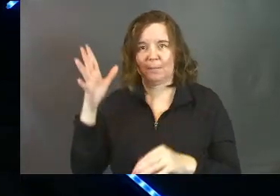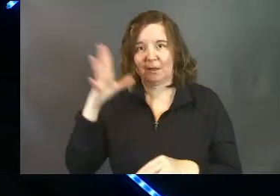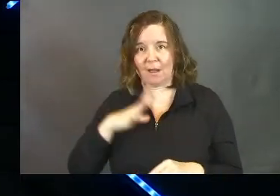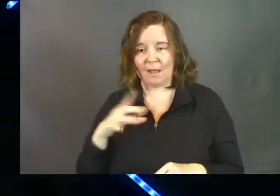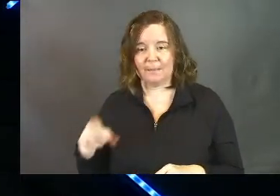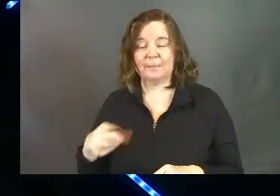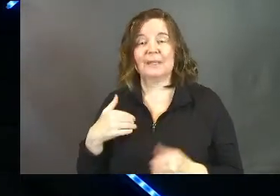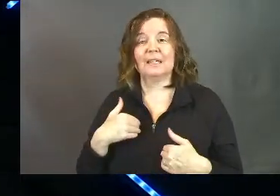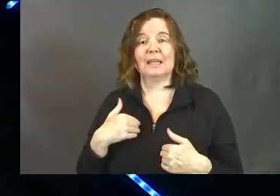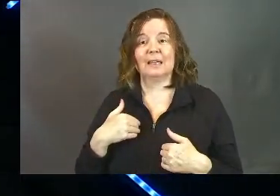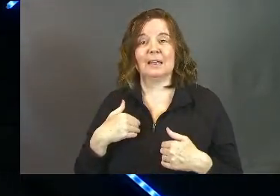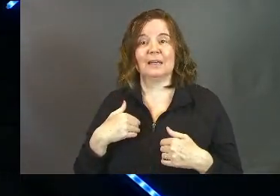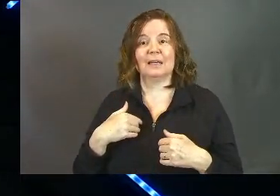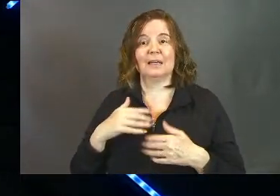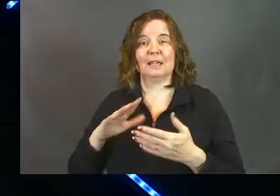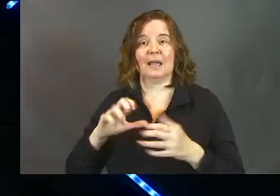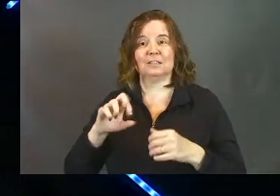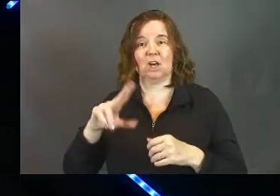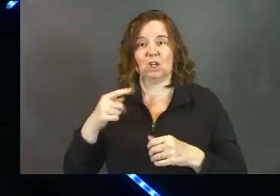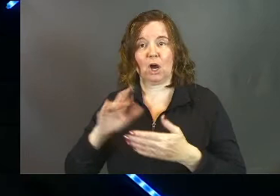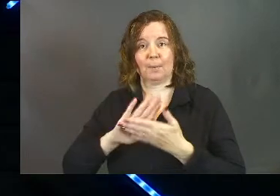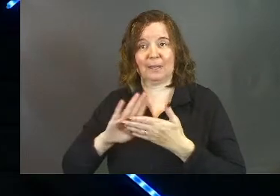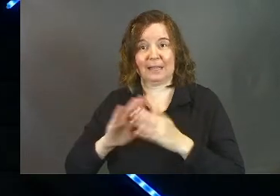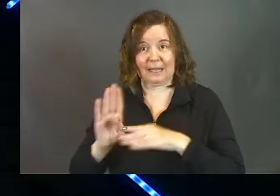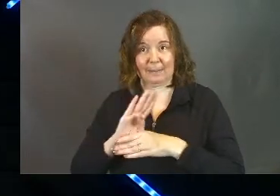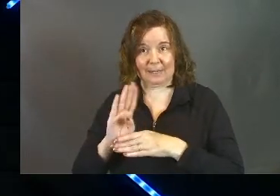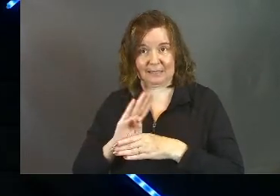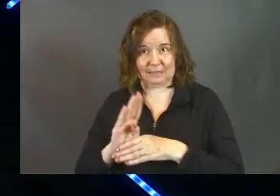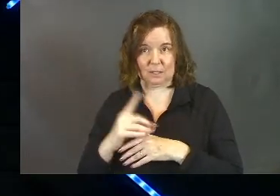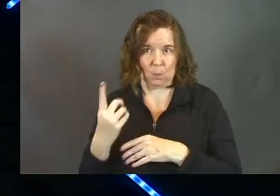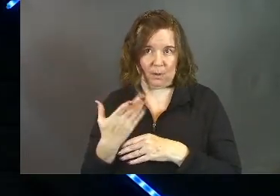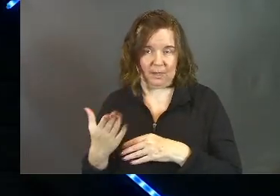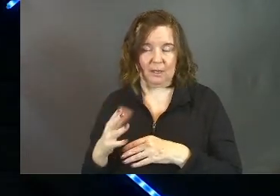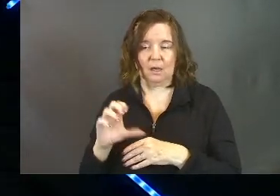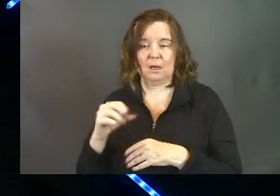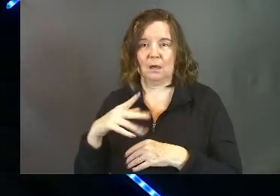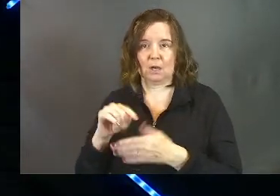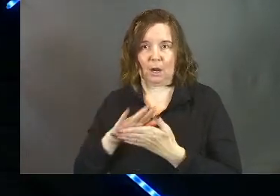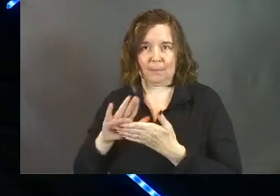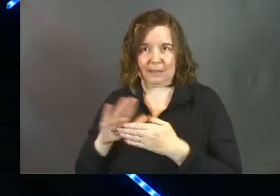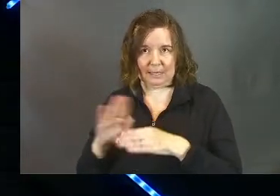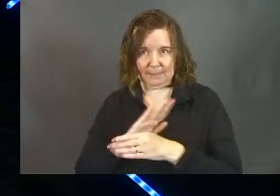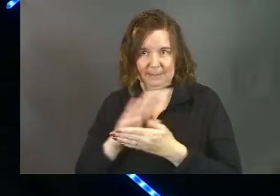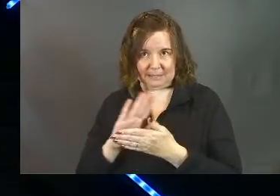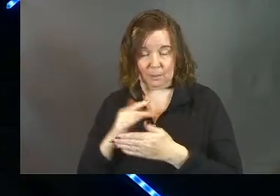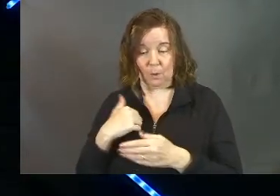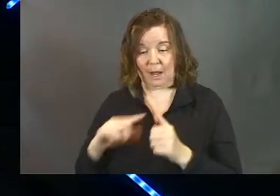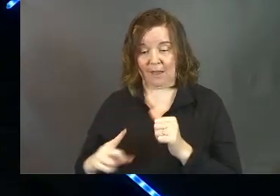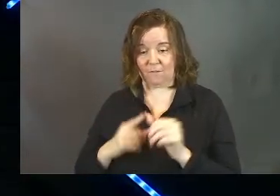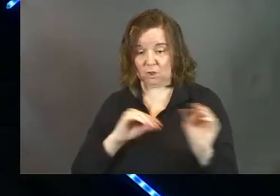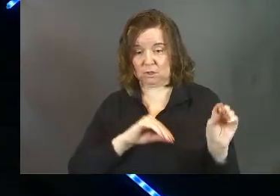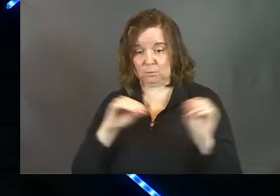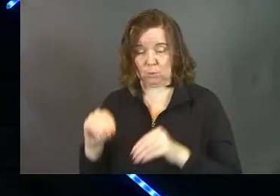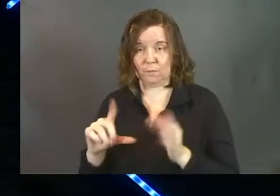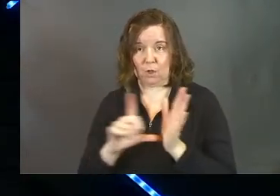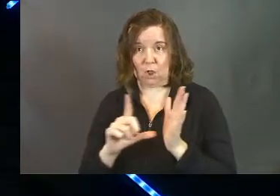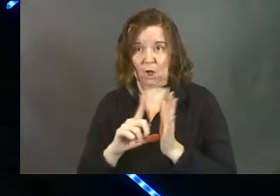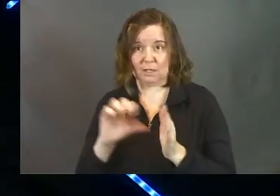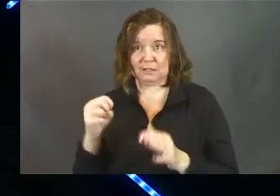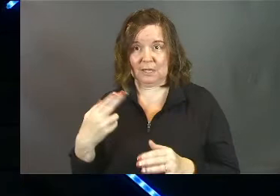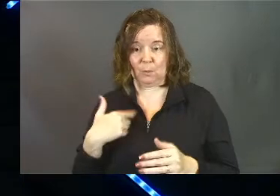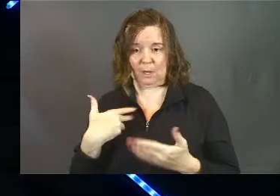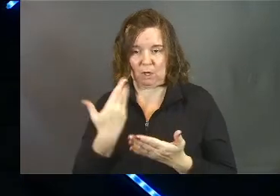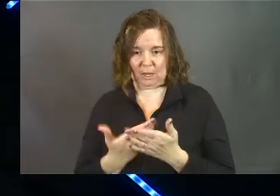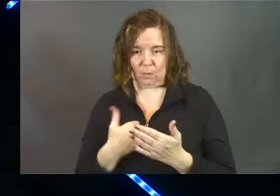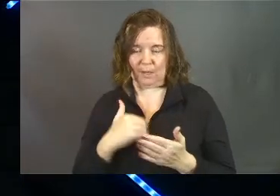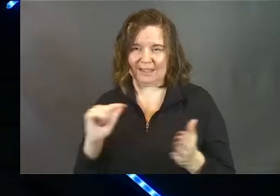guy. And he has a carpet cleaning business, among other businesses, but that's one of them, a carpet cleaning business. And when I first moved to Lawton, Oklahoma, Sarah and I, we